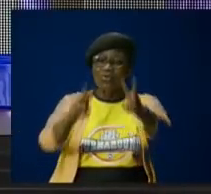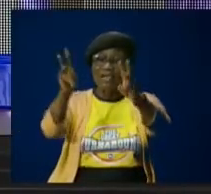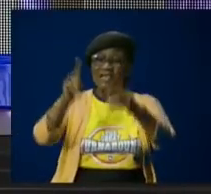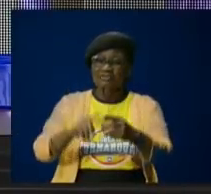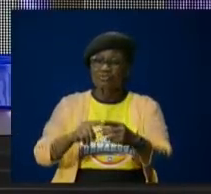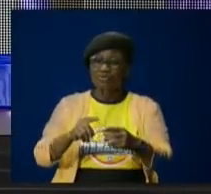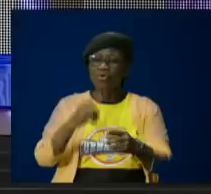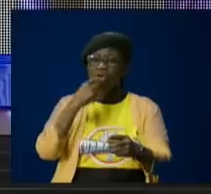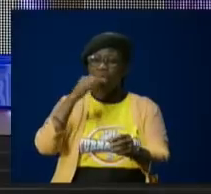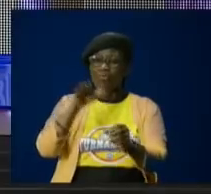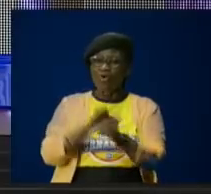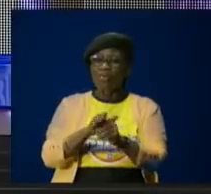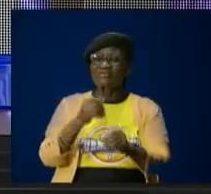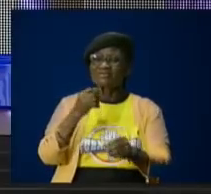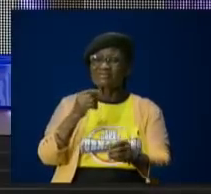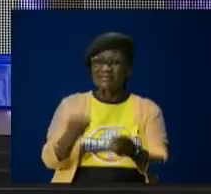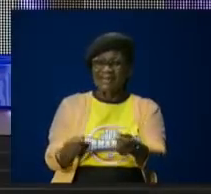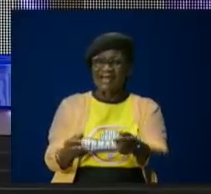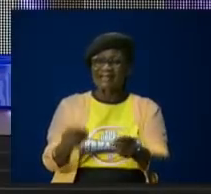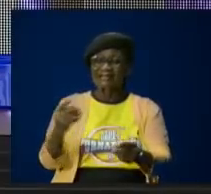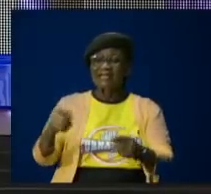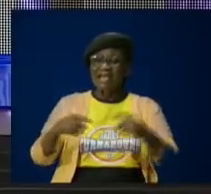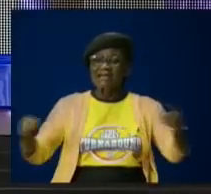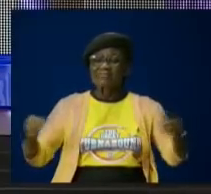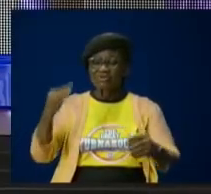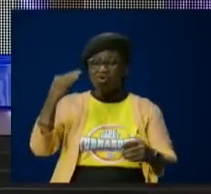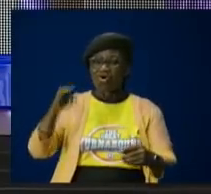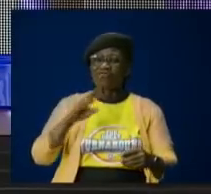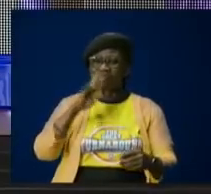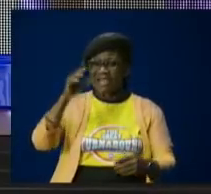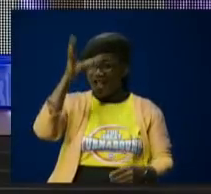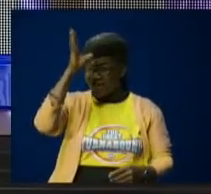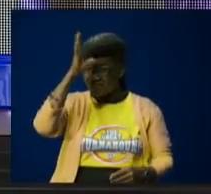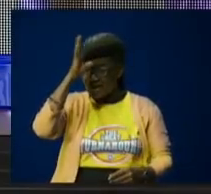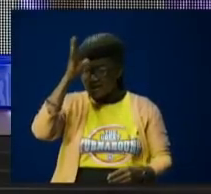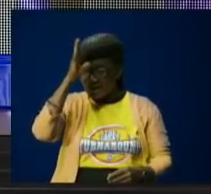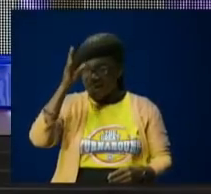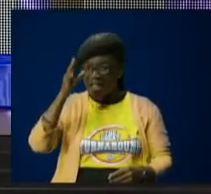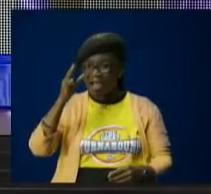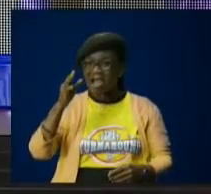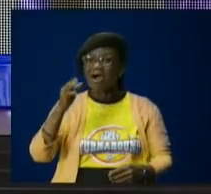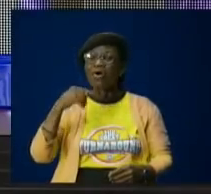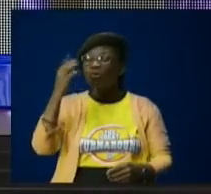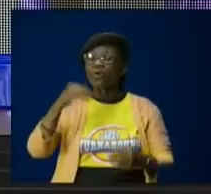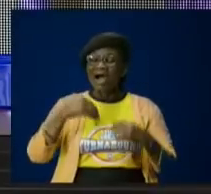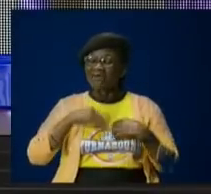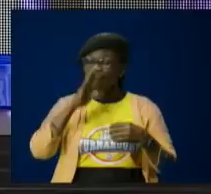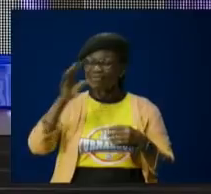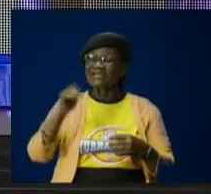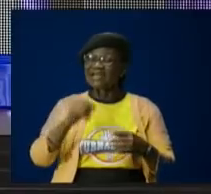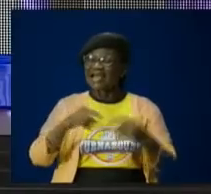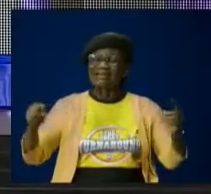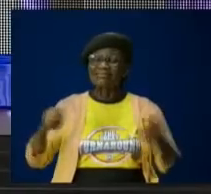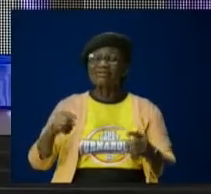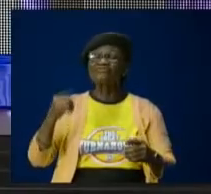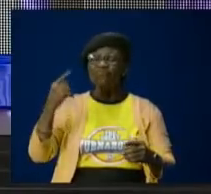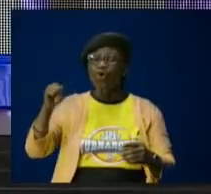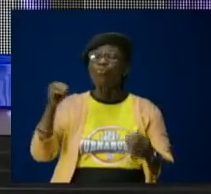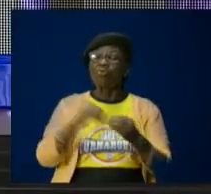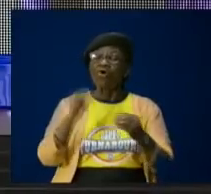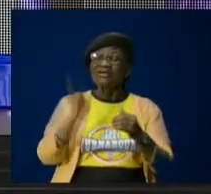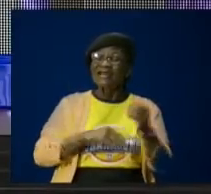The enemies of their fathers, who have been their enemies for more than 400 years, decided